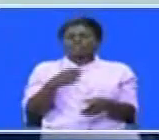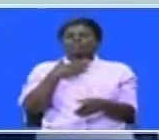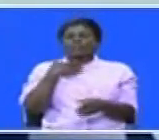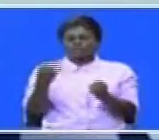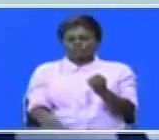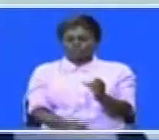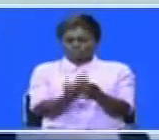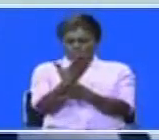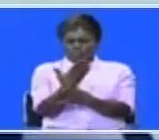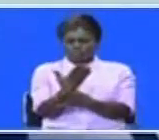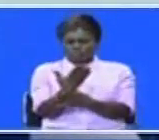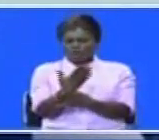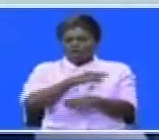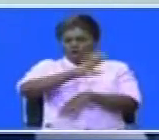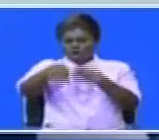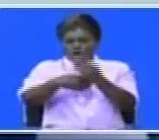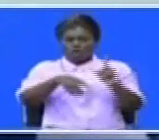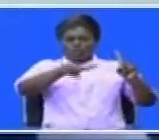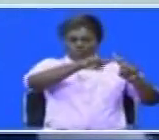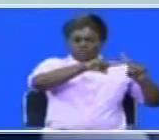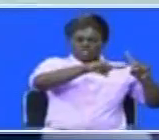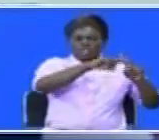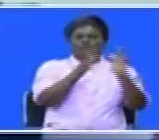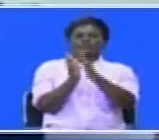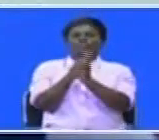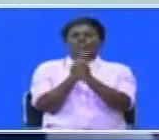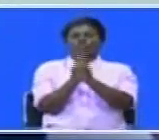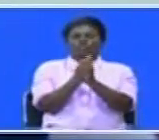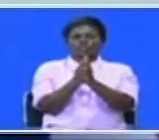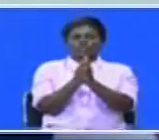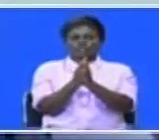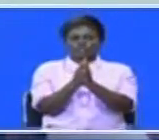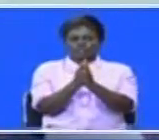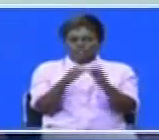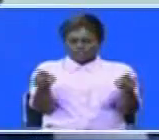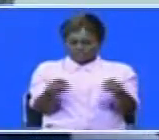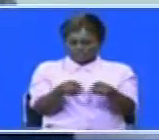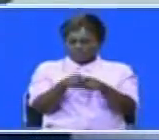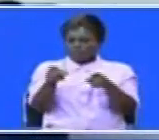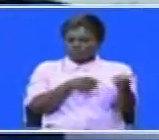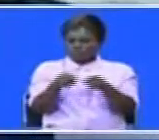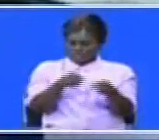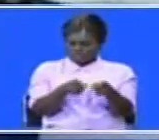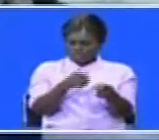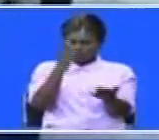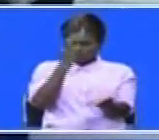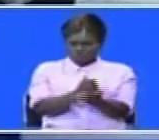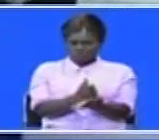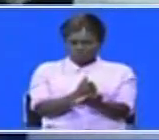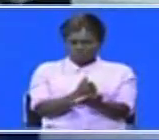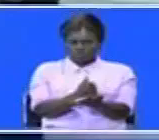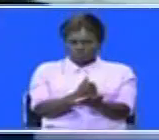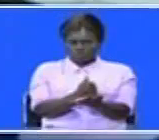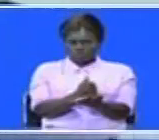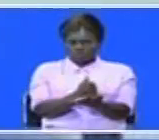more positive narrative stories about Kenya. And not about stories only, but it's about the reality. Look at this white sandy